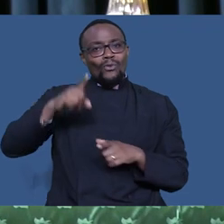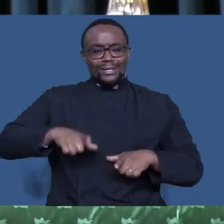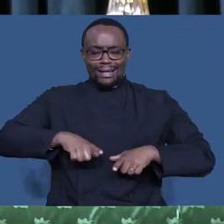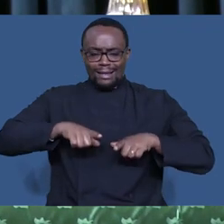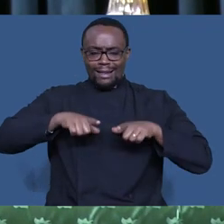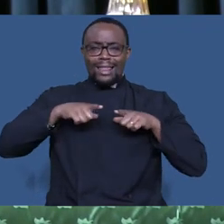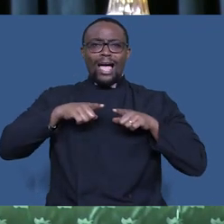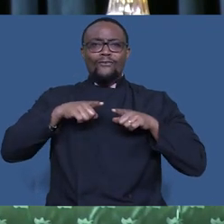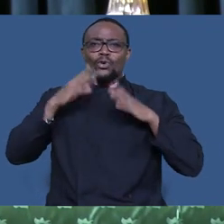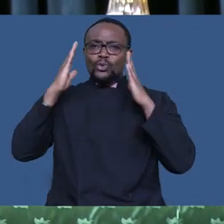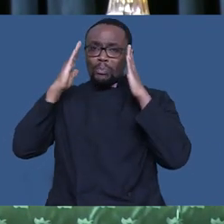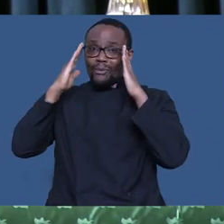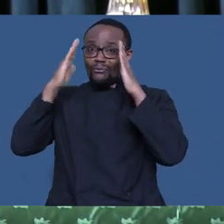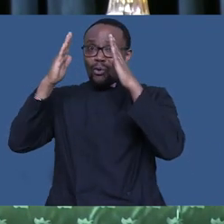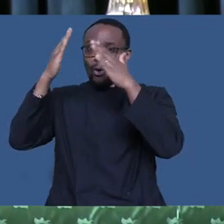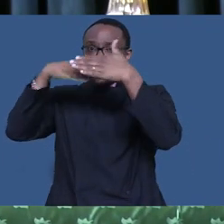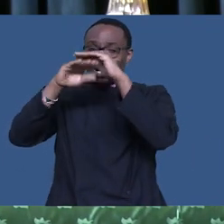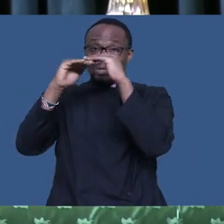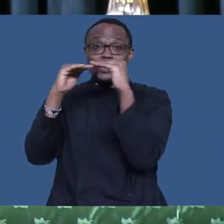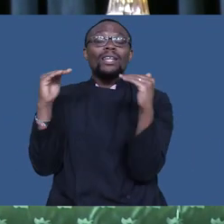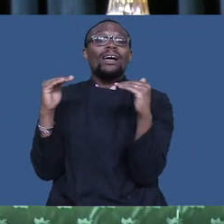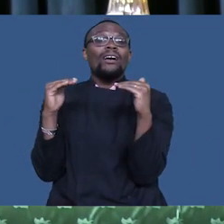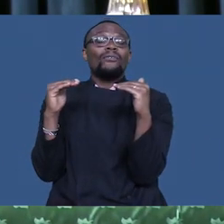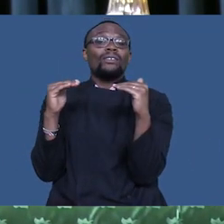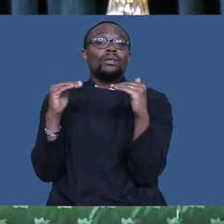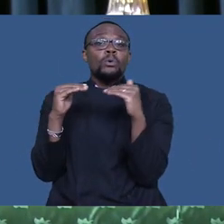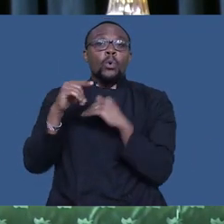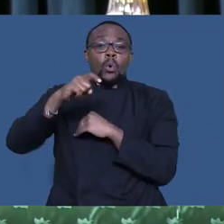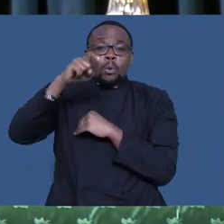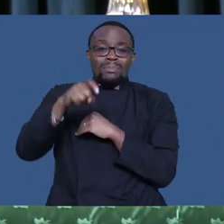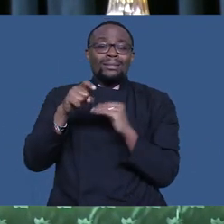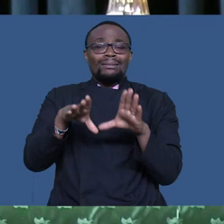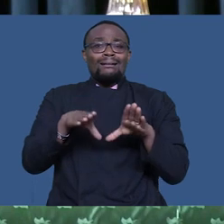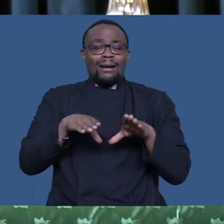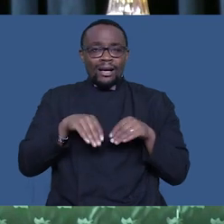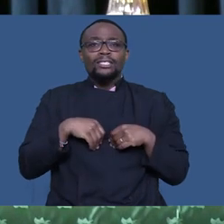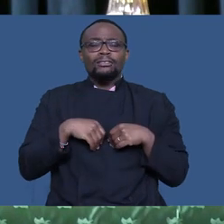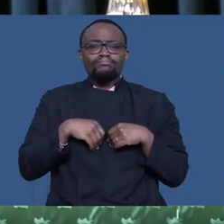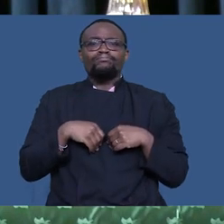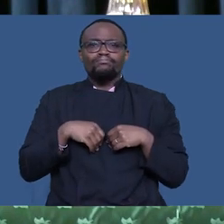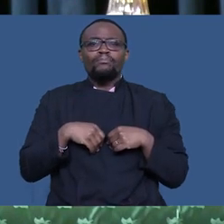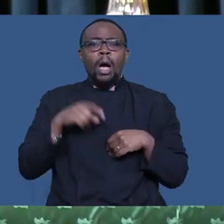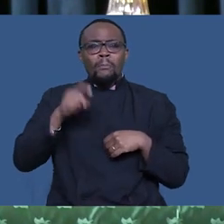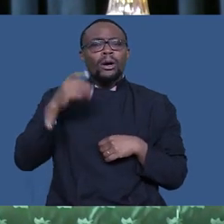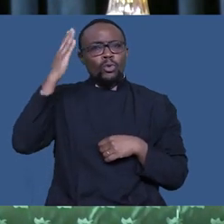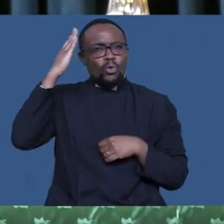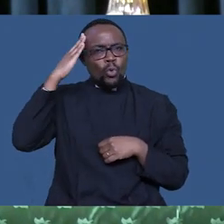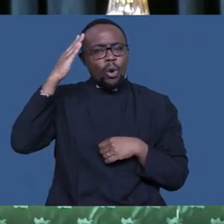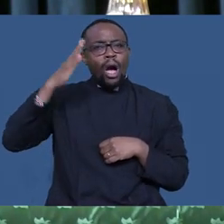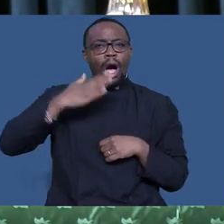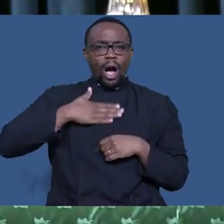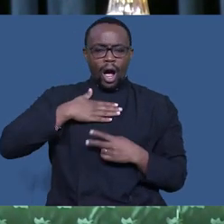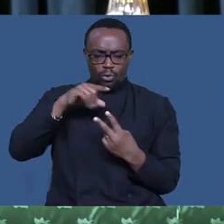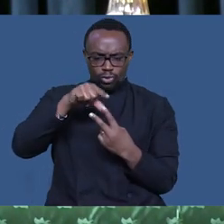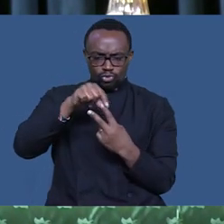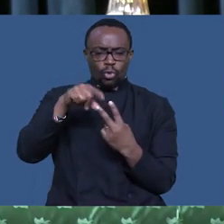heavenly perspective, we must appreciate that it gets to shape our choices,